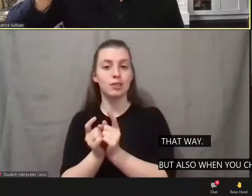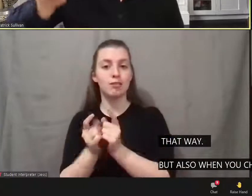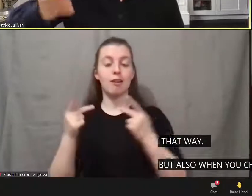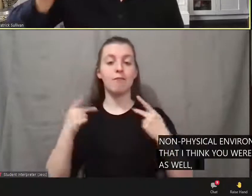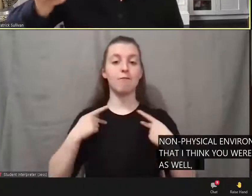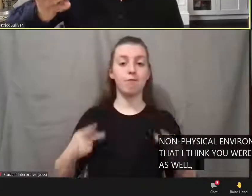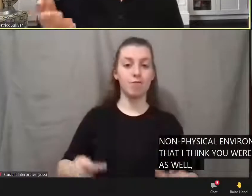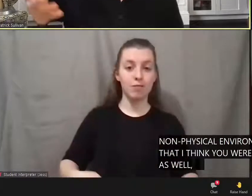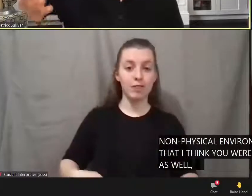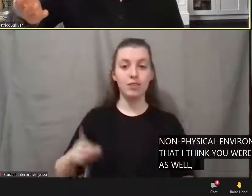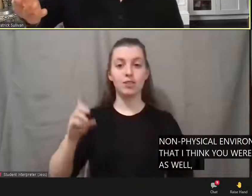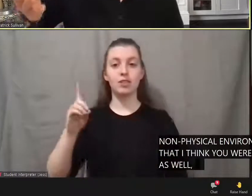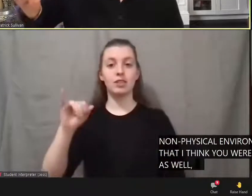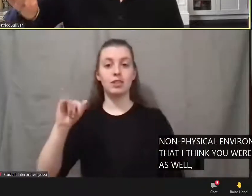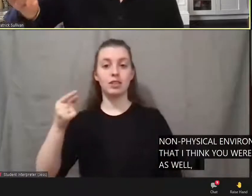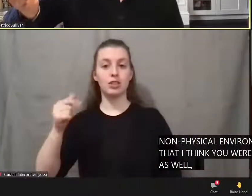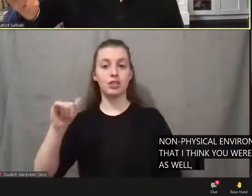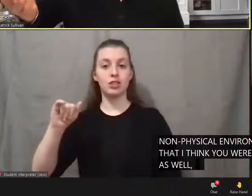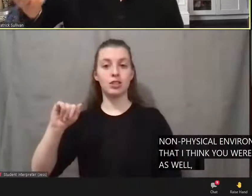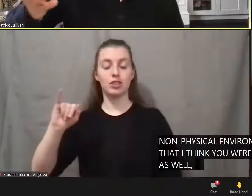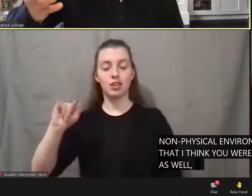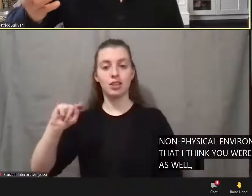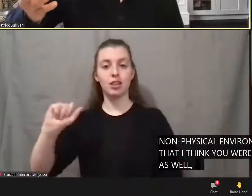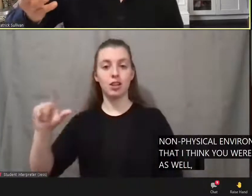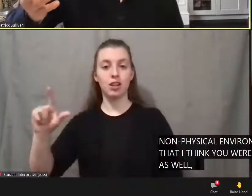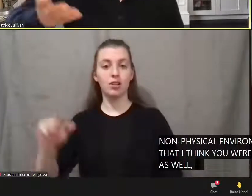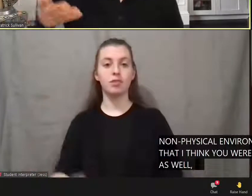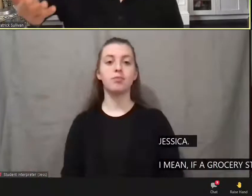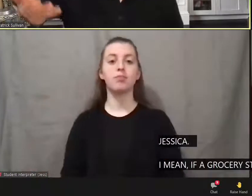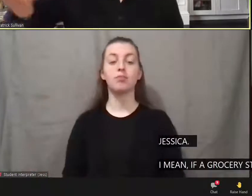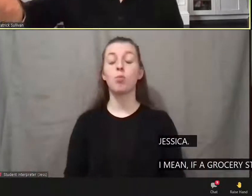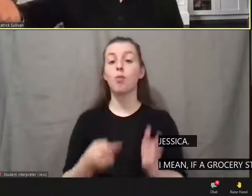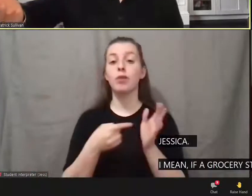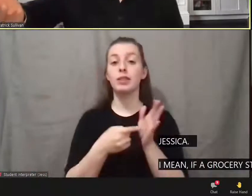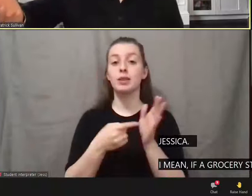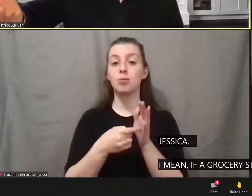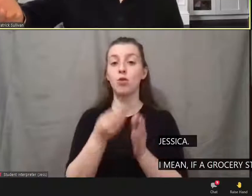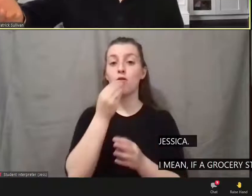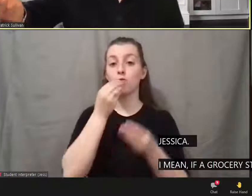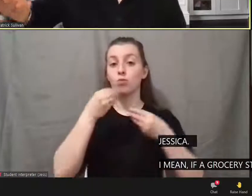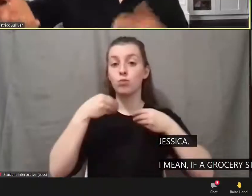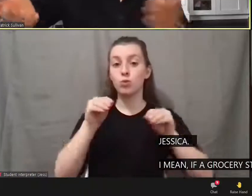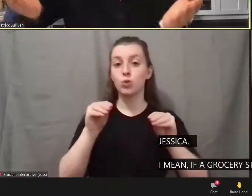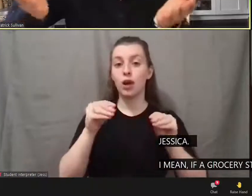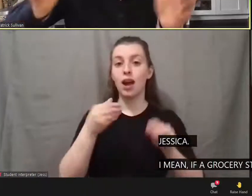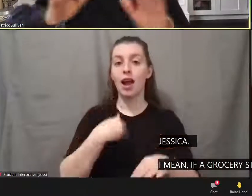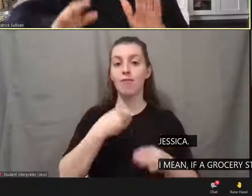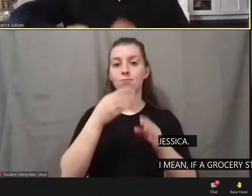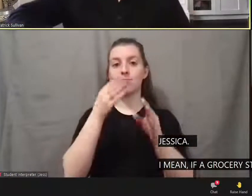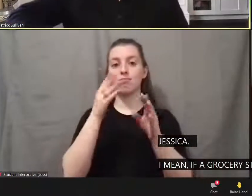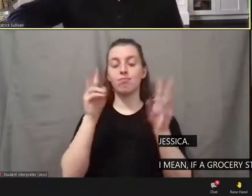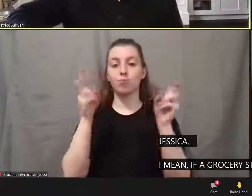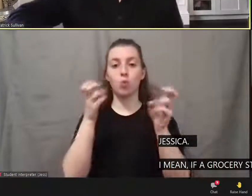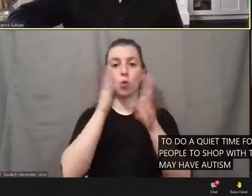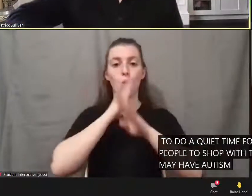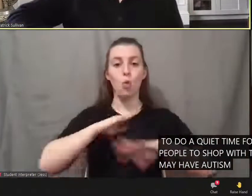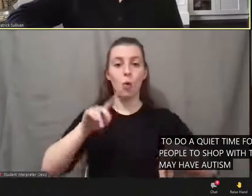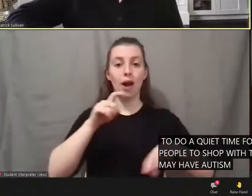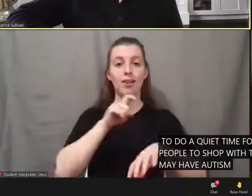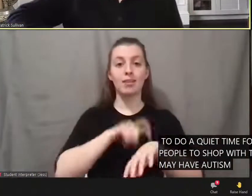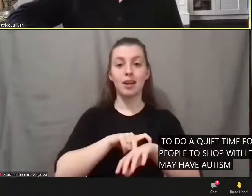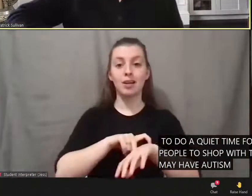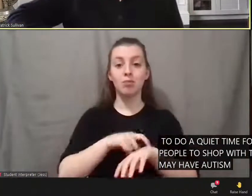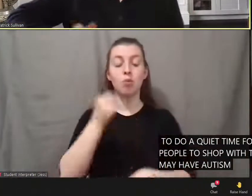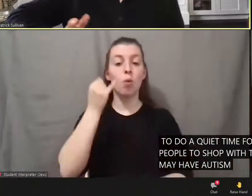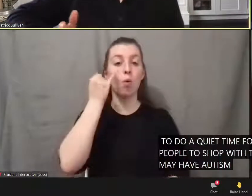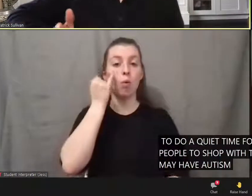grocery store was to do a quiet time for people to shop with their children who may have autism, if that's something that the parent is